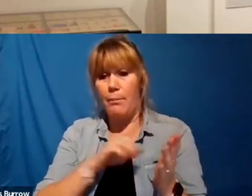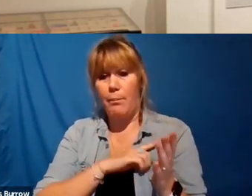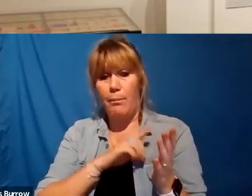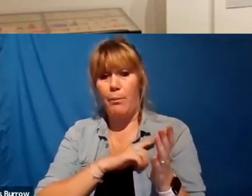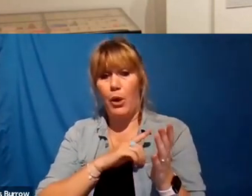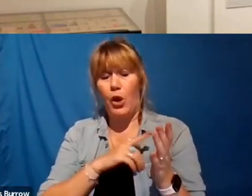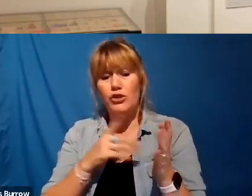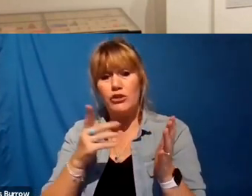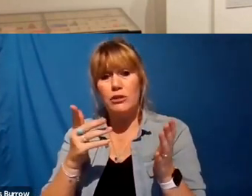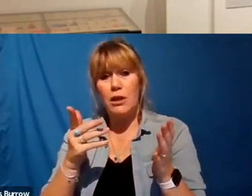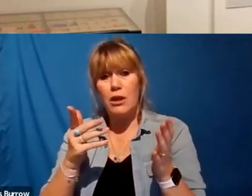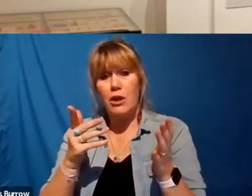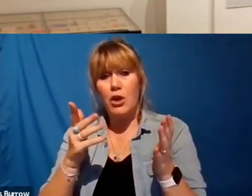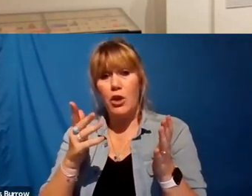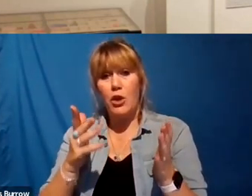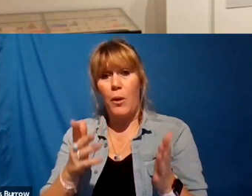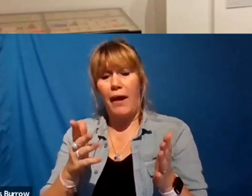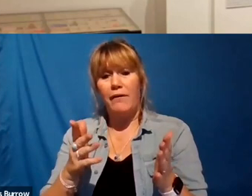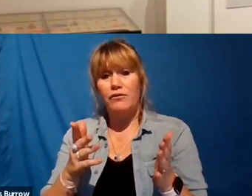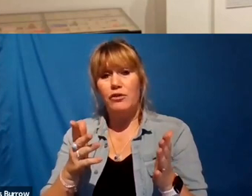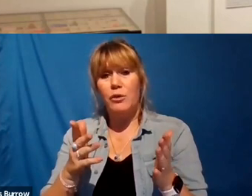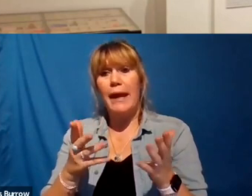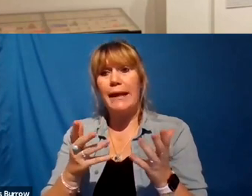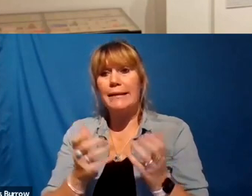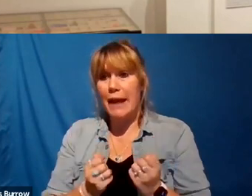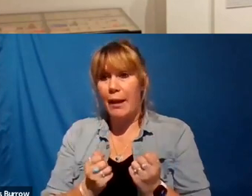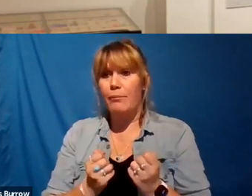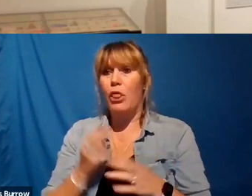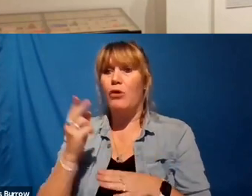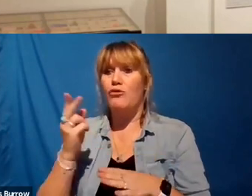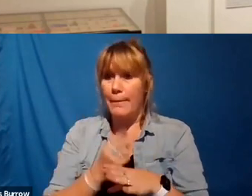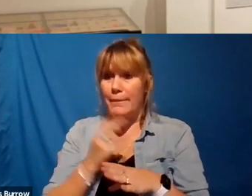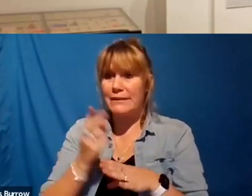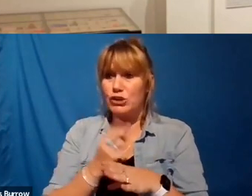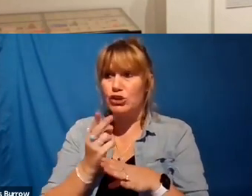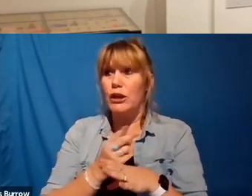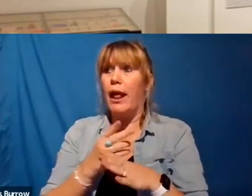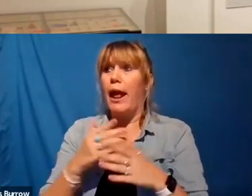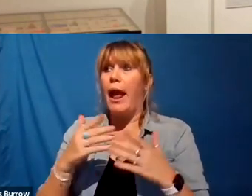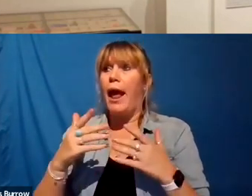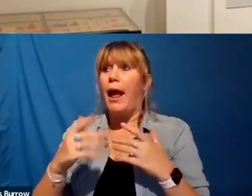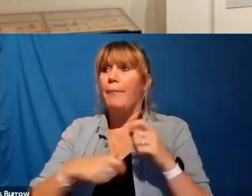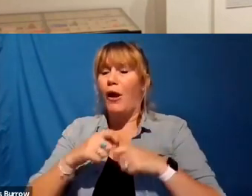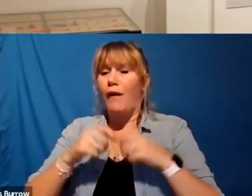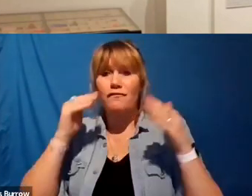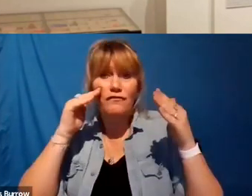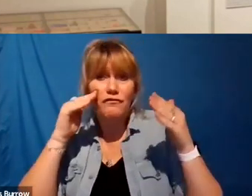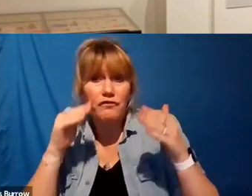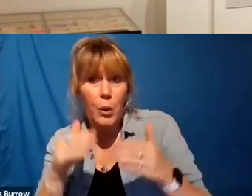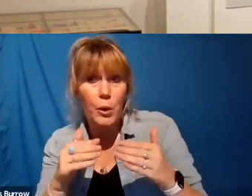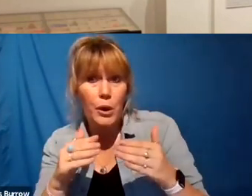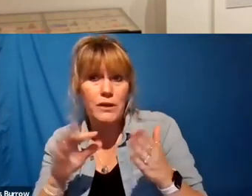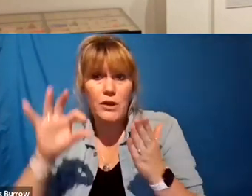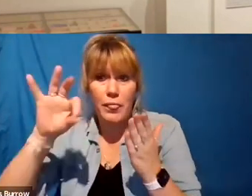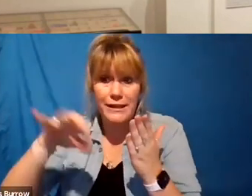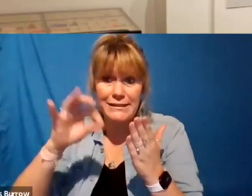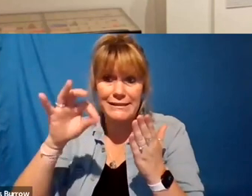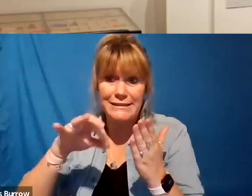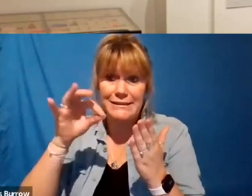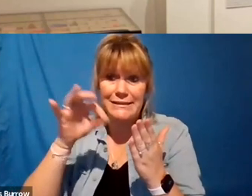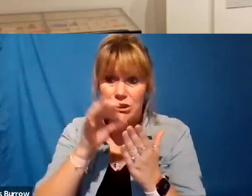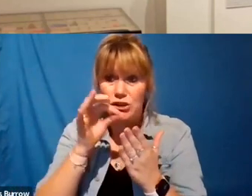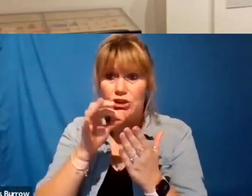to give yourself over to the repetition and be utterly focused on each stitch, especially with the type of embroidery that I do, thread